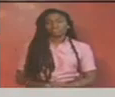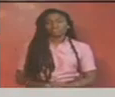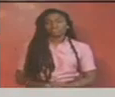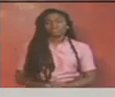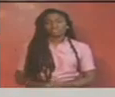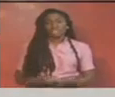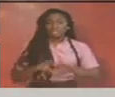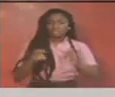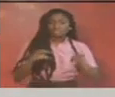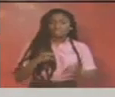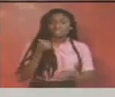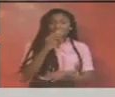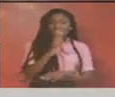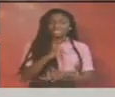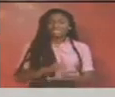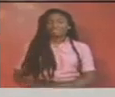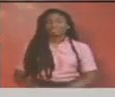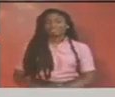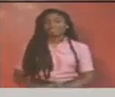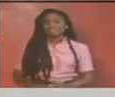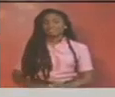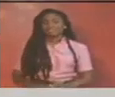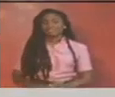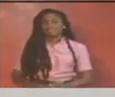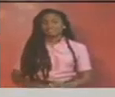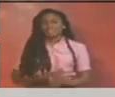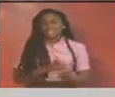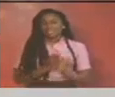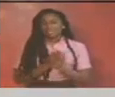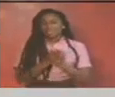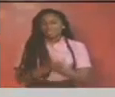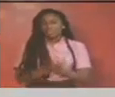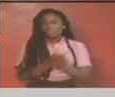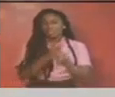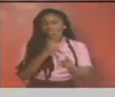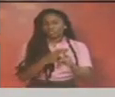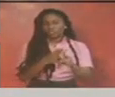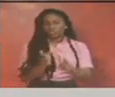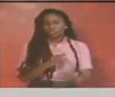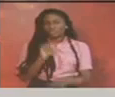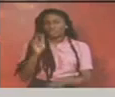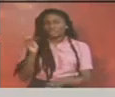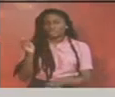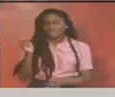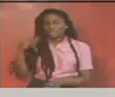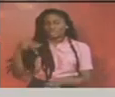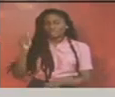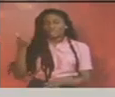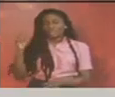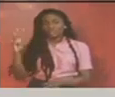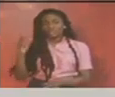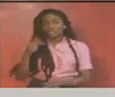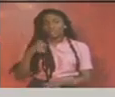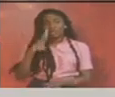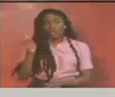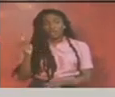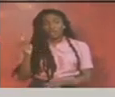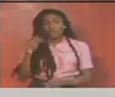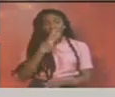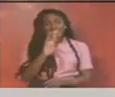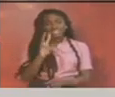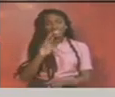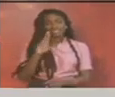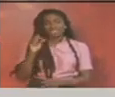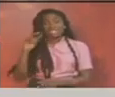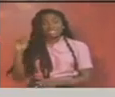B 16, which is actually a vessel, the Napa 14, Paria Suites 26, Regent